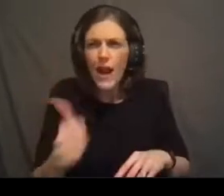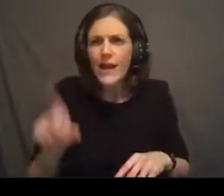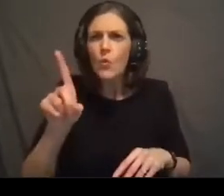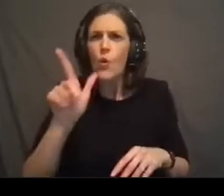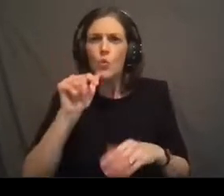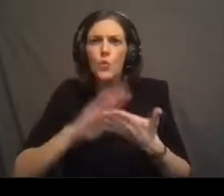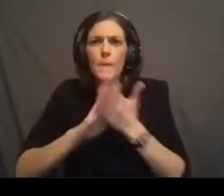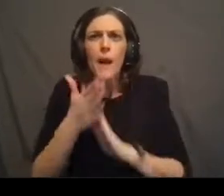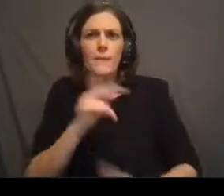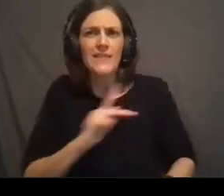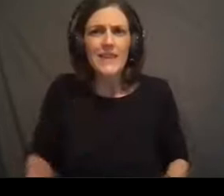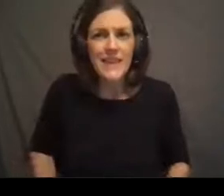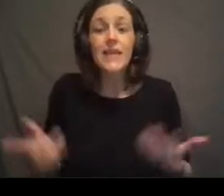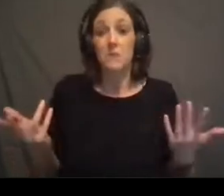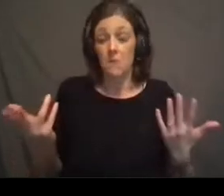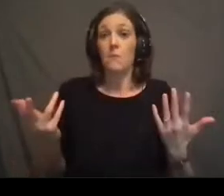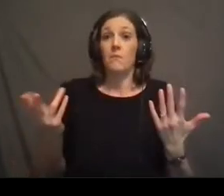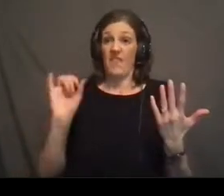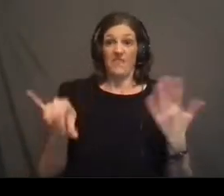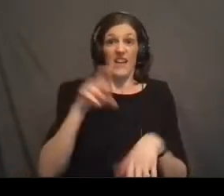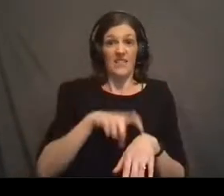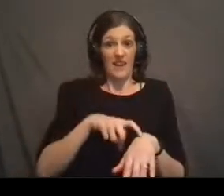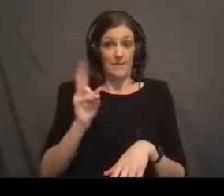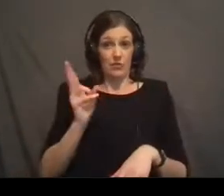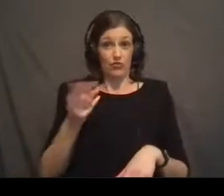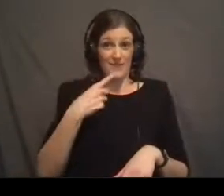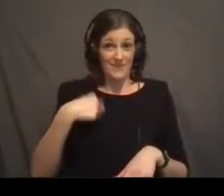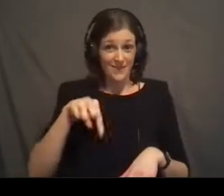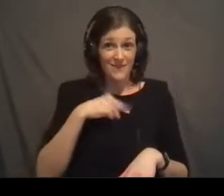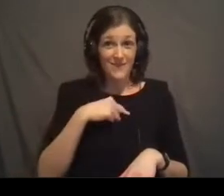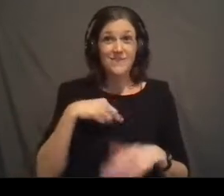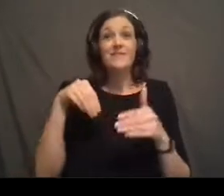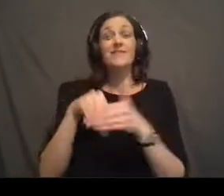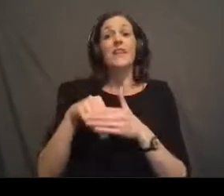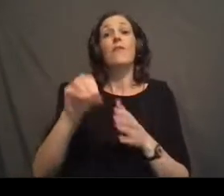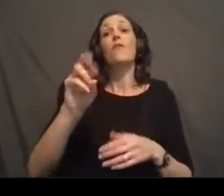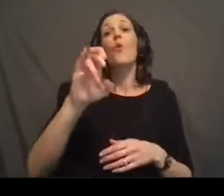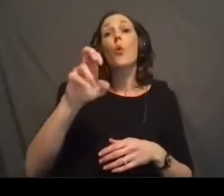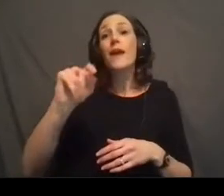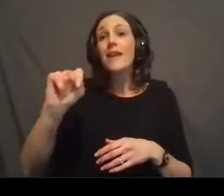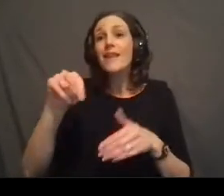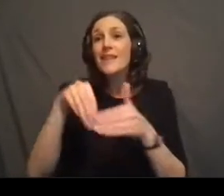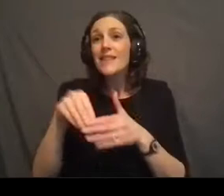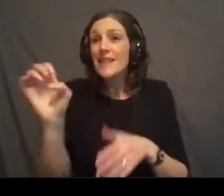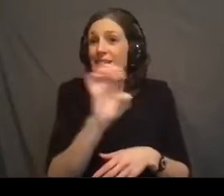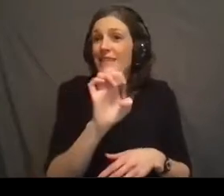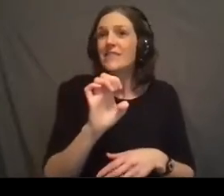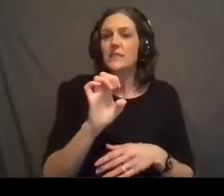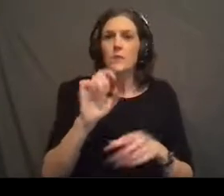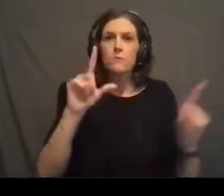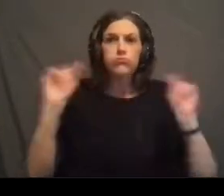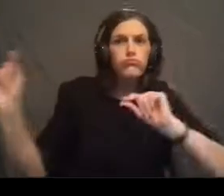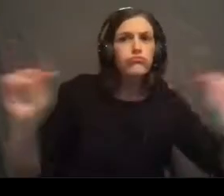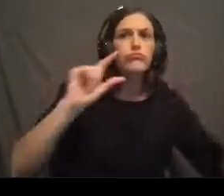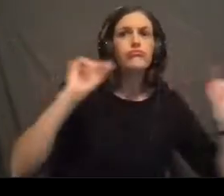would be king. And at that time, history tells us that in the Orient, in the East, there was rumors that were